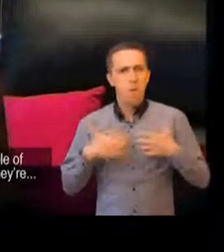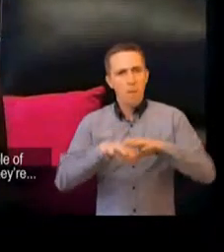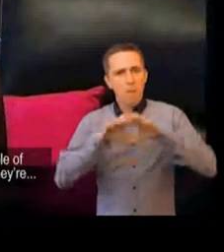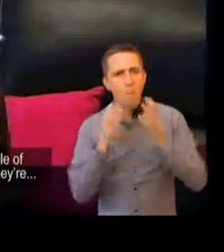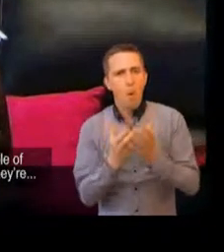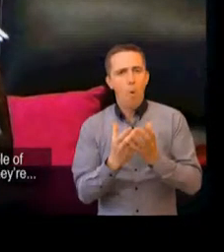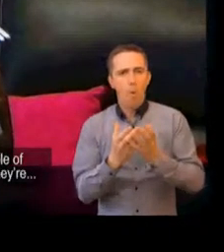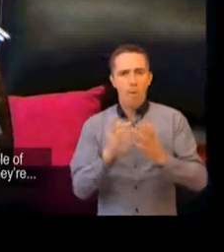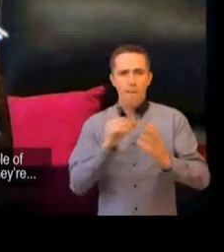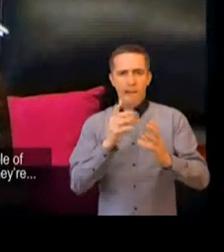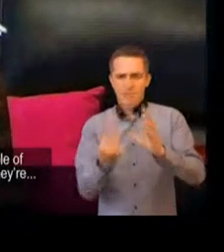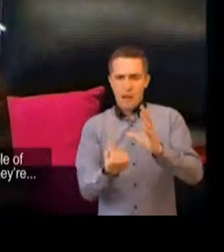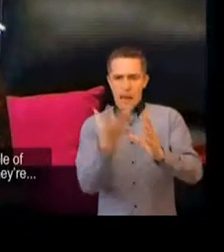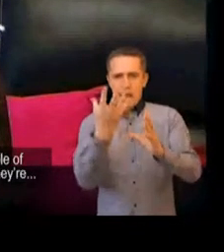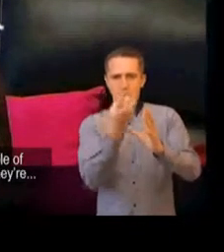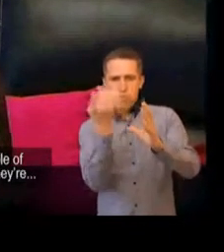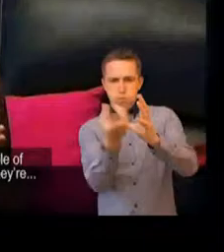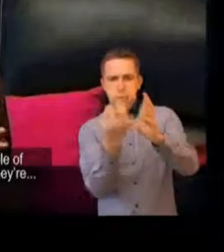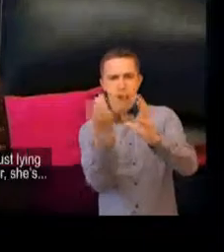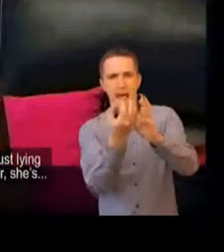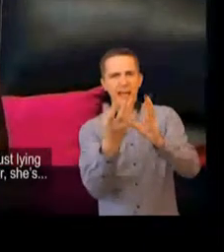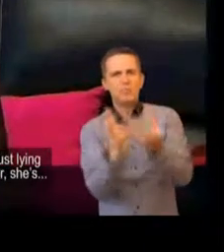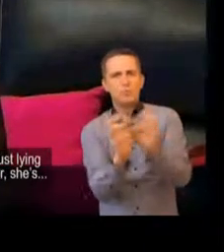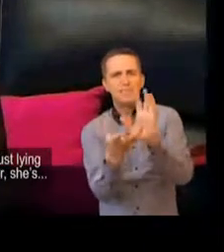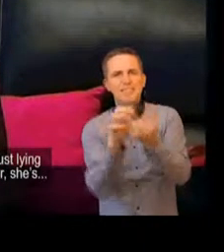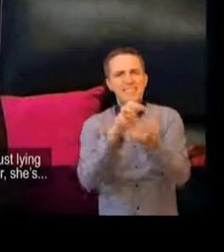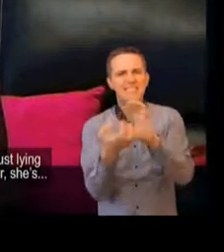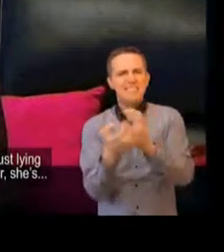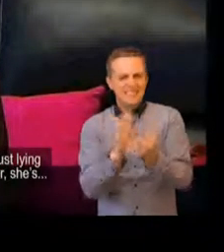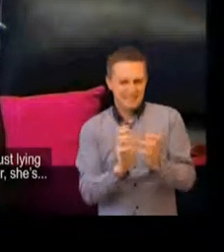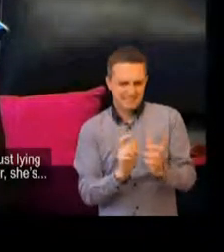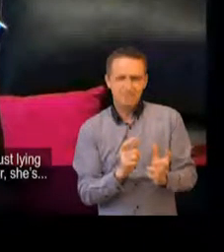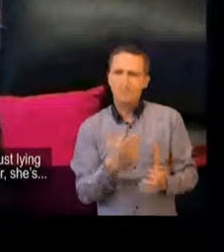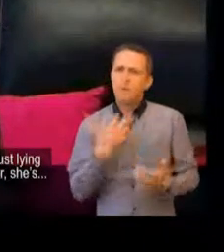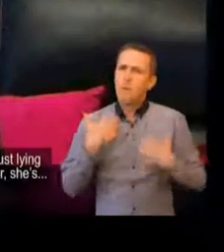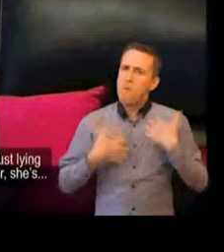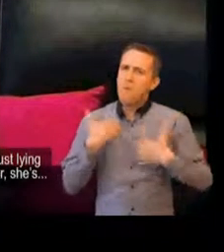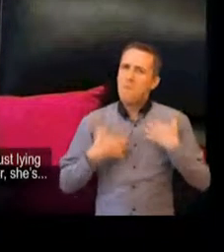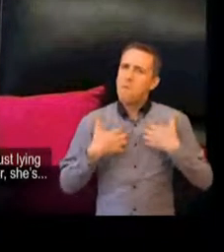Mm-hmm. And just kind of look into things and see what's the best to do.